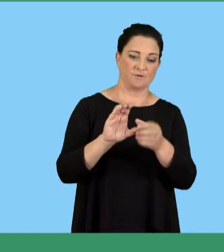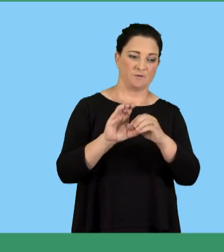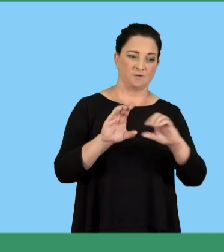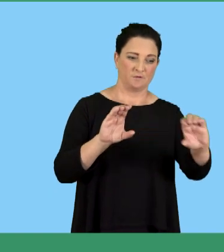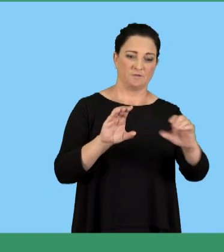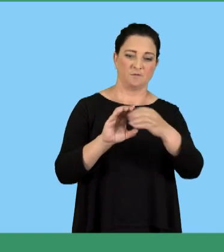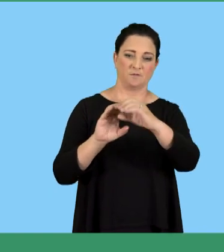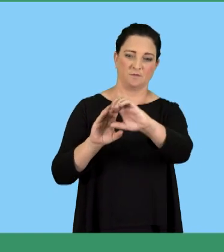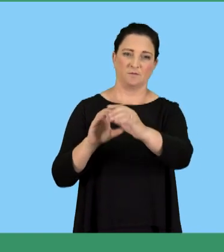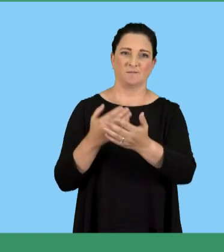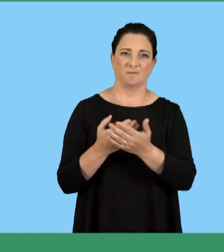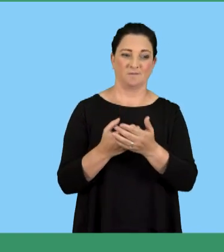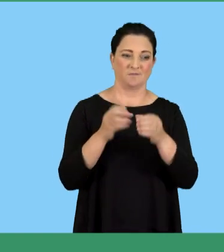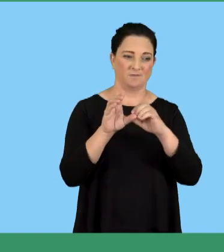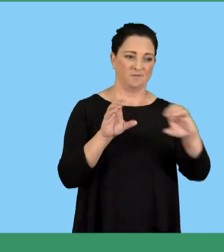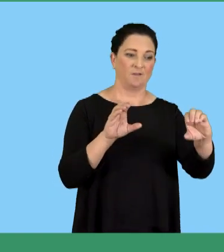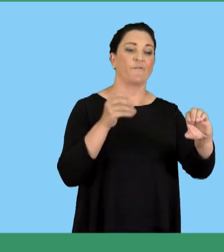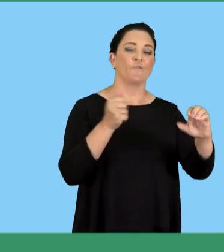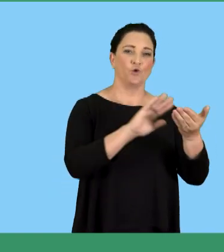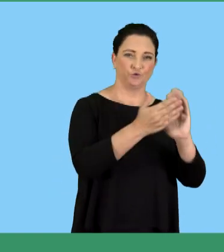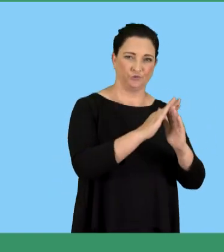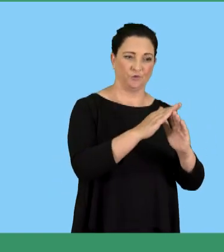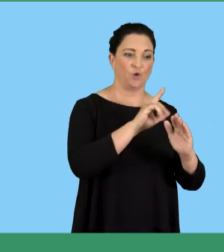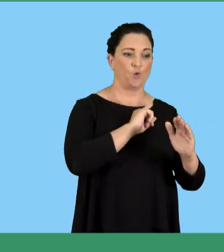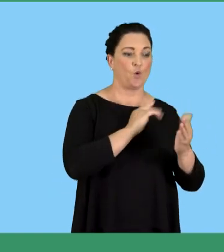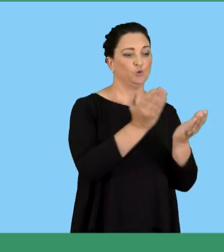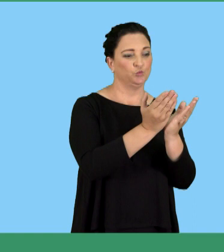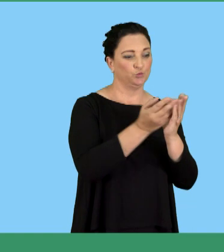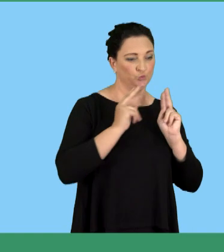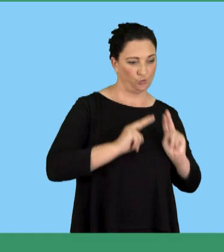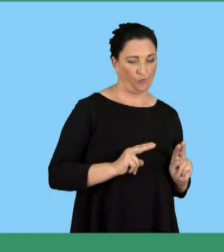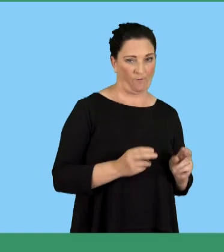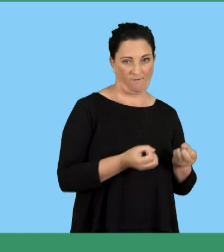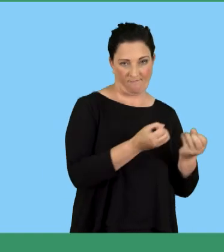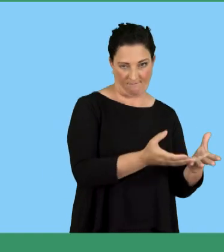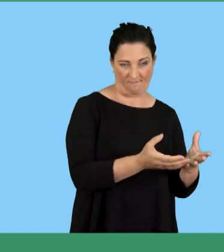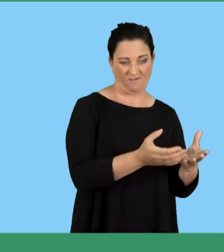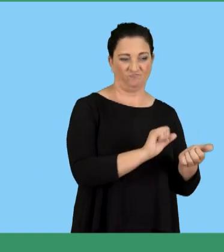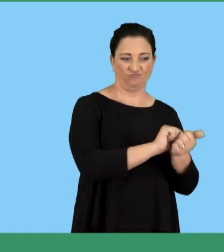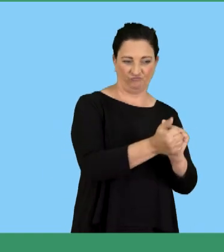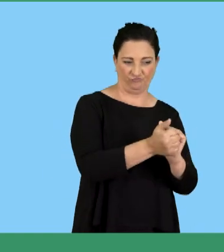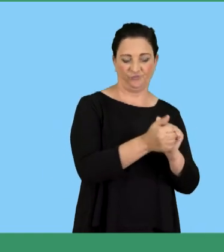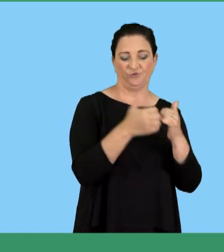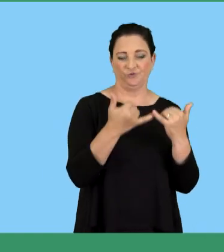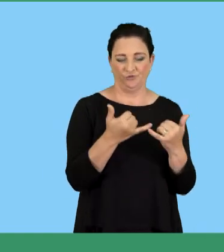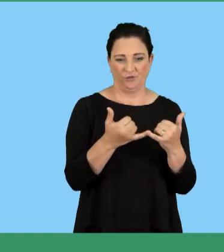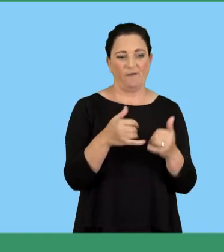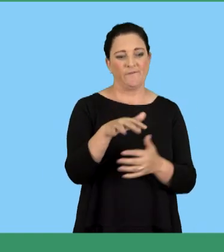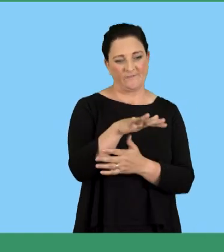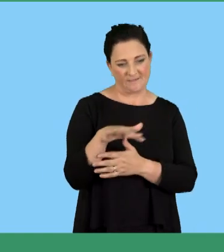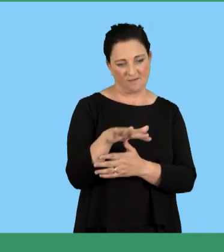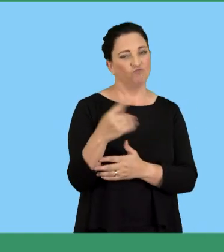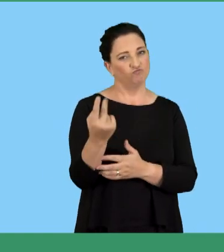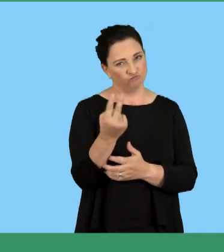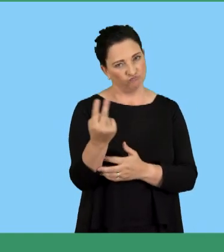projects. They invested in the communities by donating school uniforms, and sporting facilities were